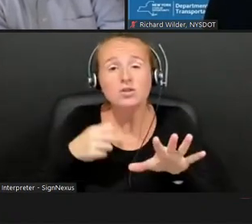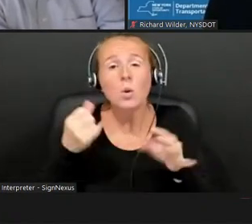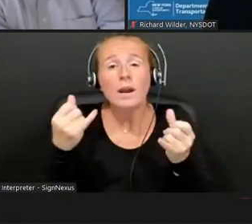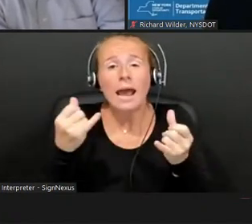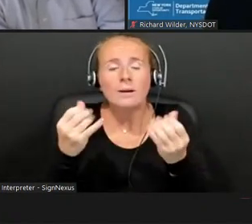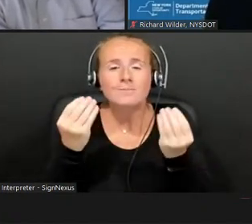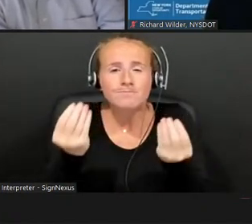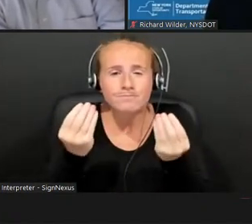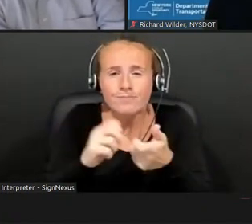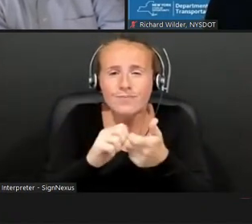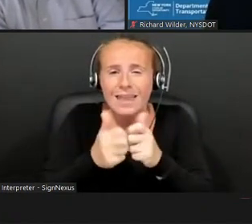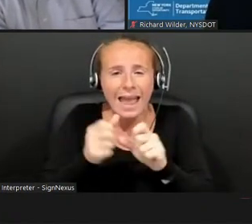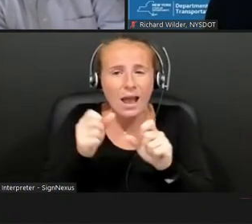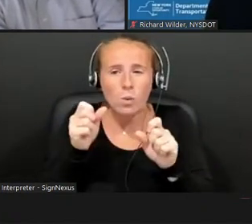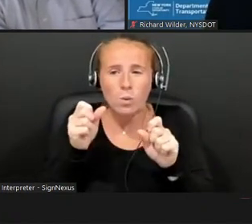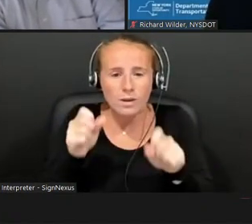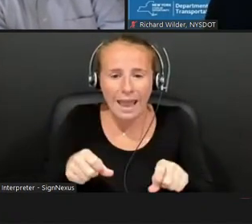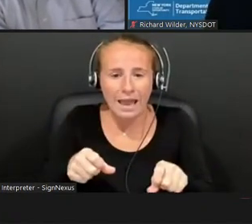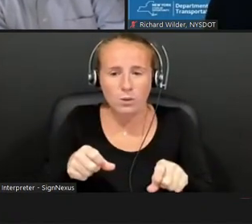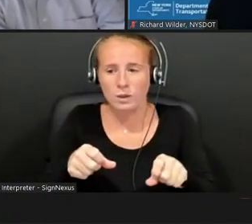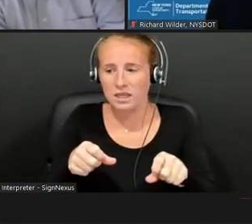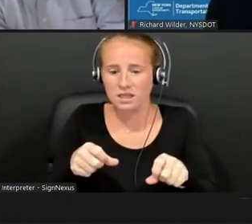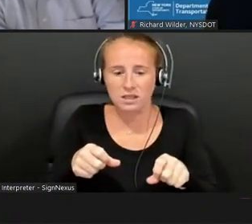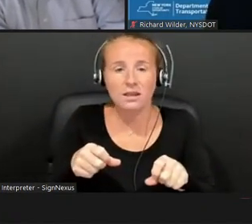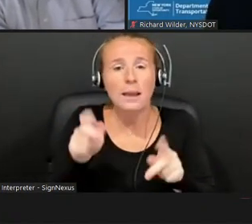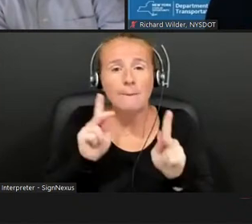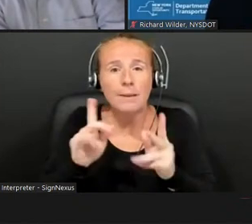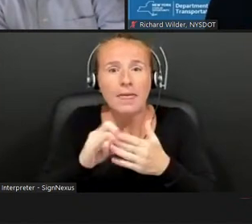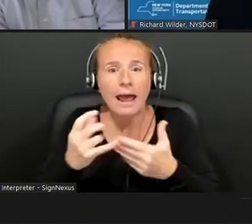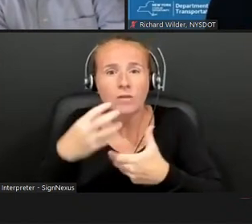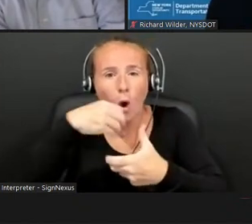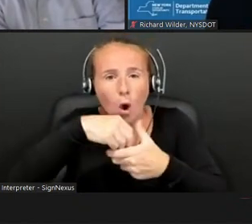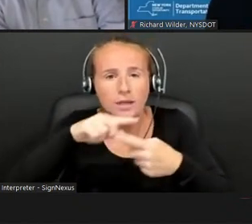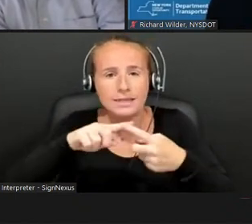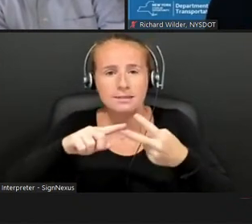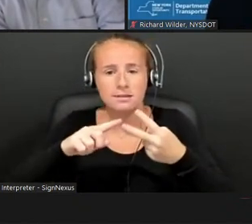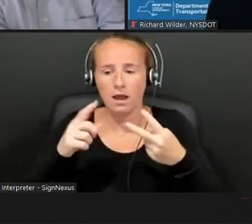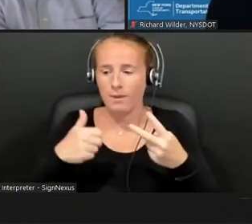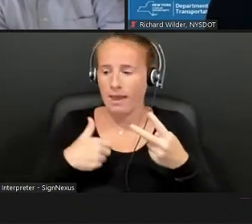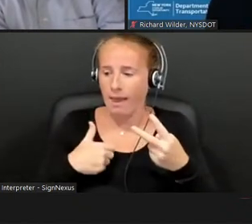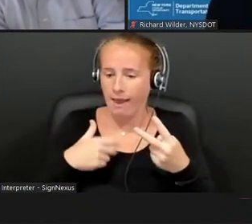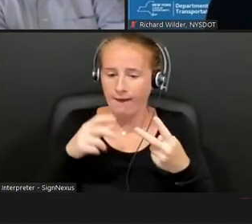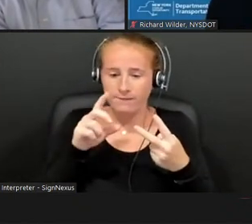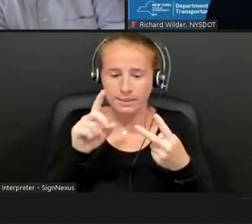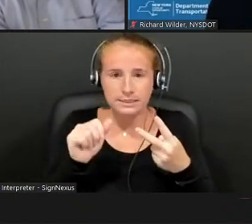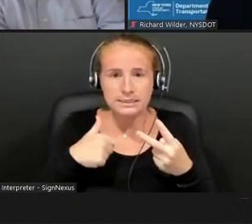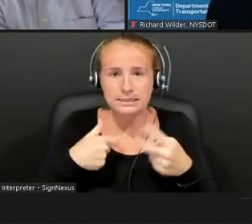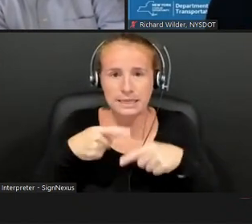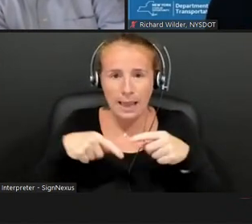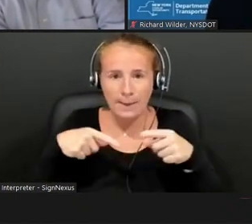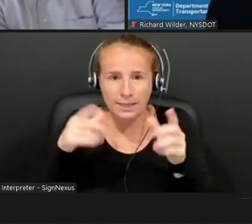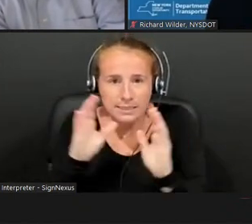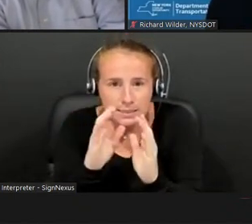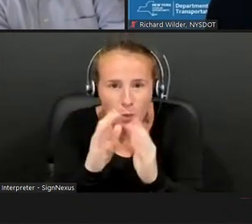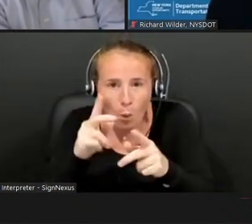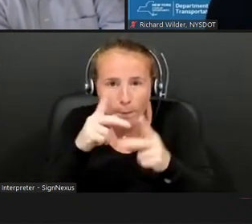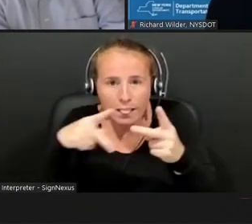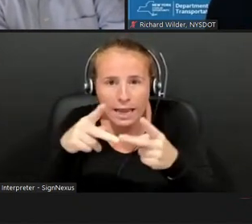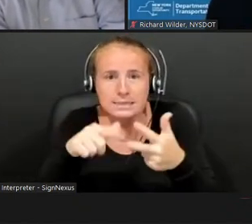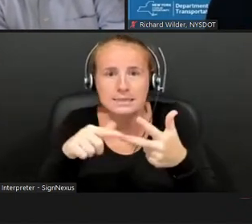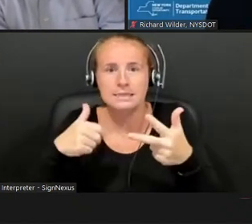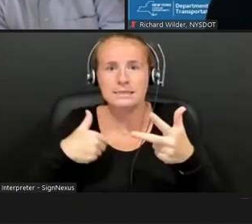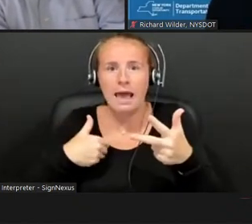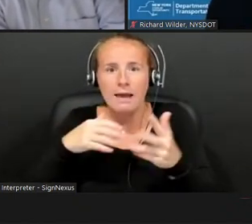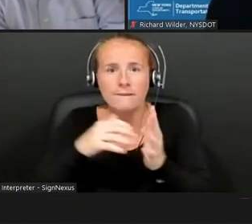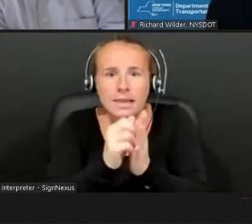talk to people like myself people that are have autism people that have claustrophobia some people have mentioned that they're suffering from cancer a